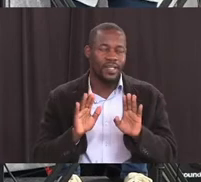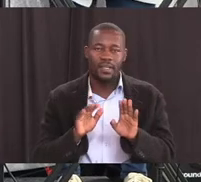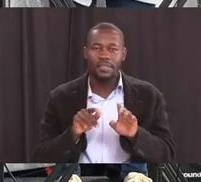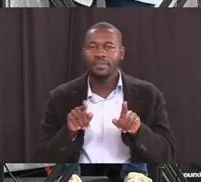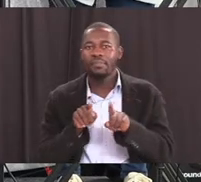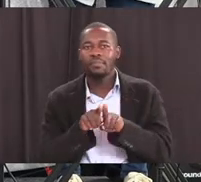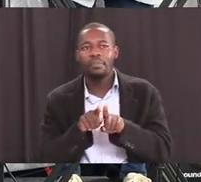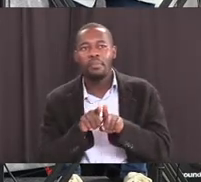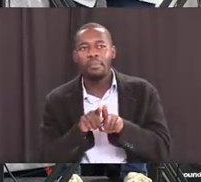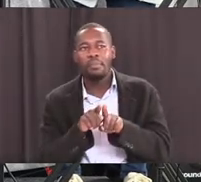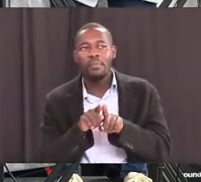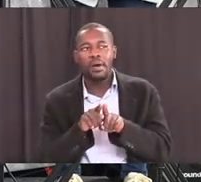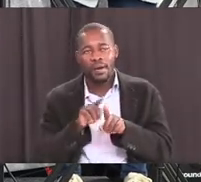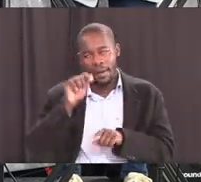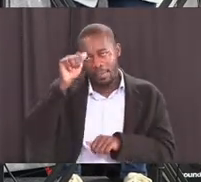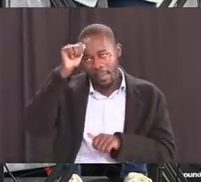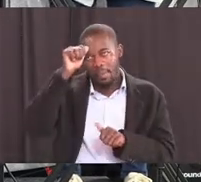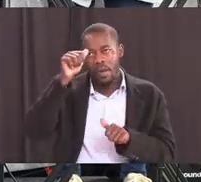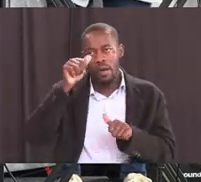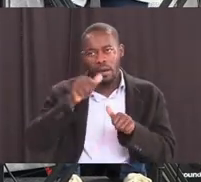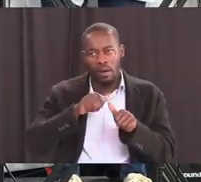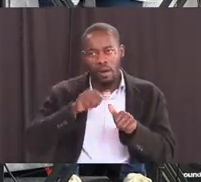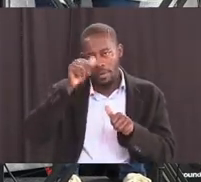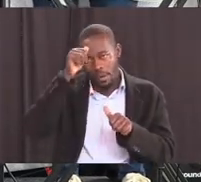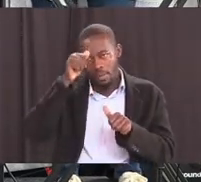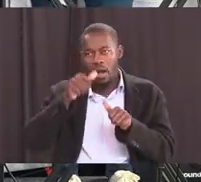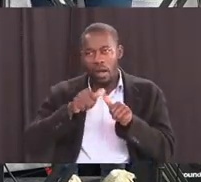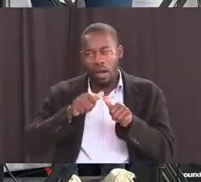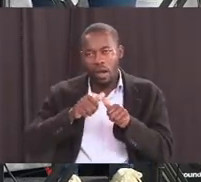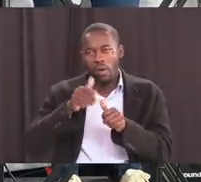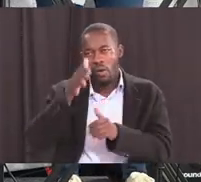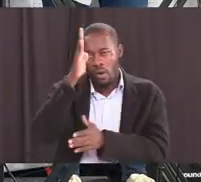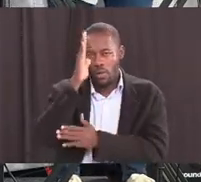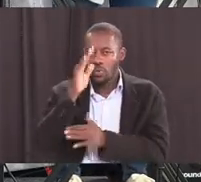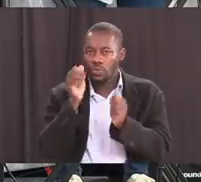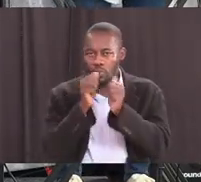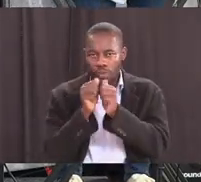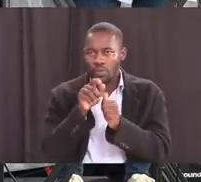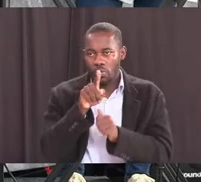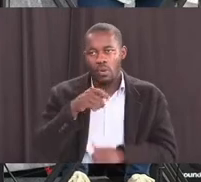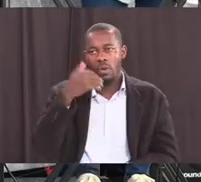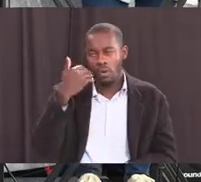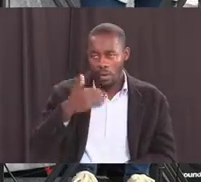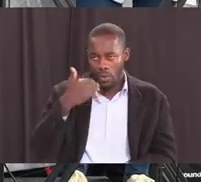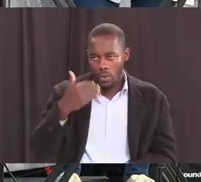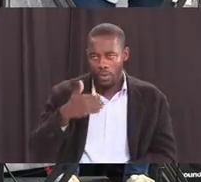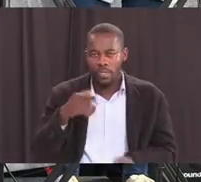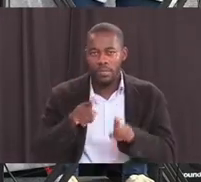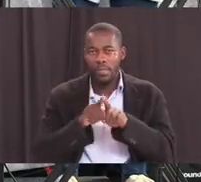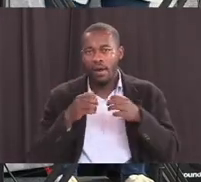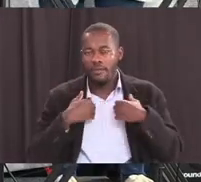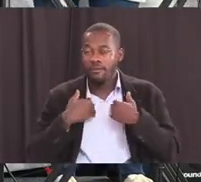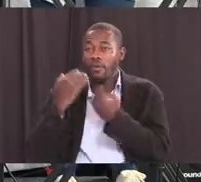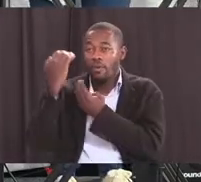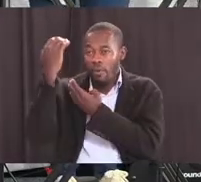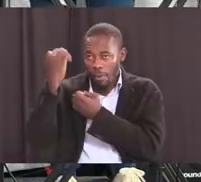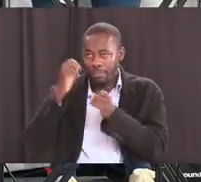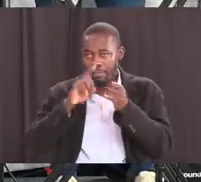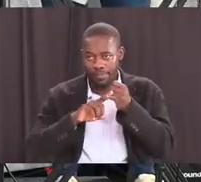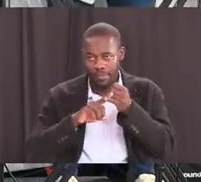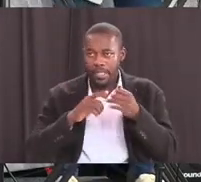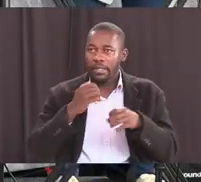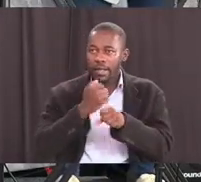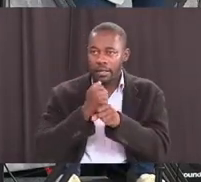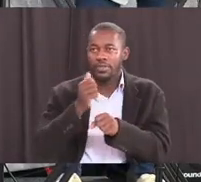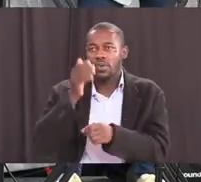otherwise, remember, God is for you, God is with you, and you can put your hope and your trust in Him because